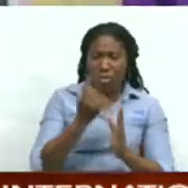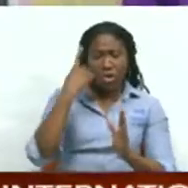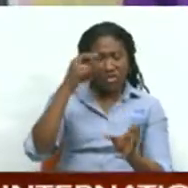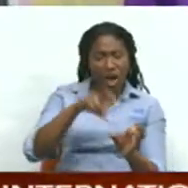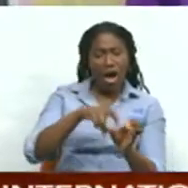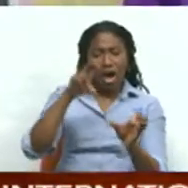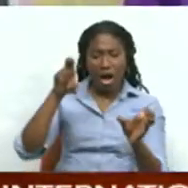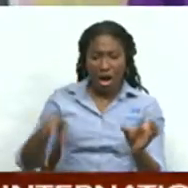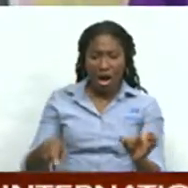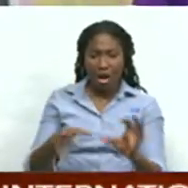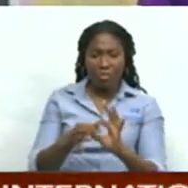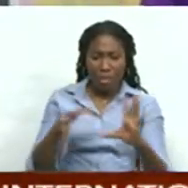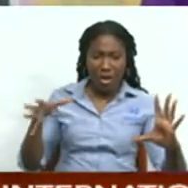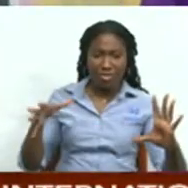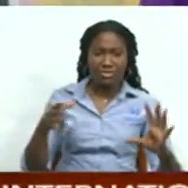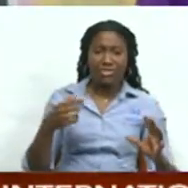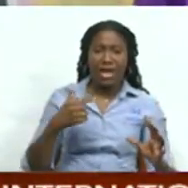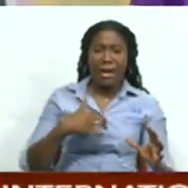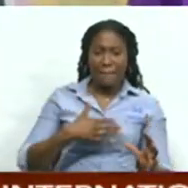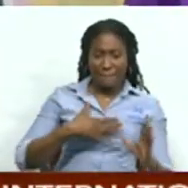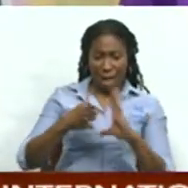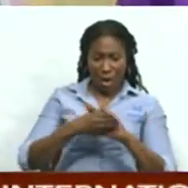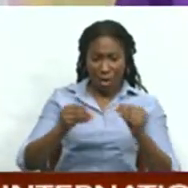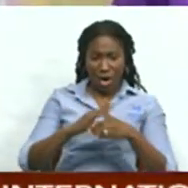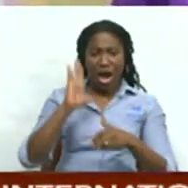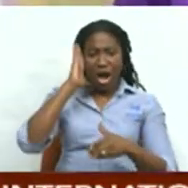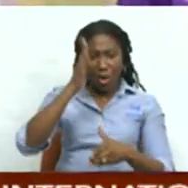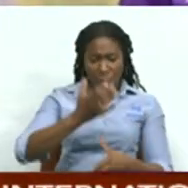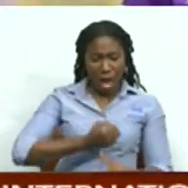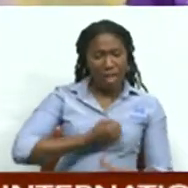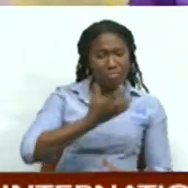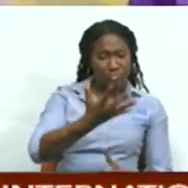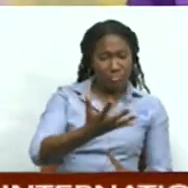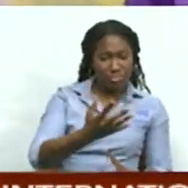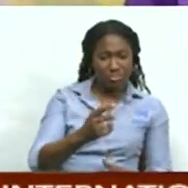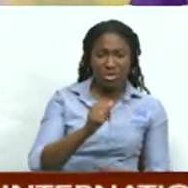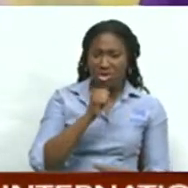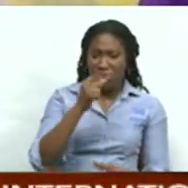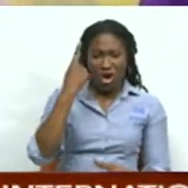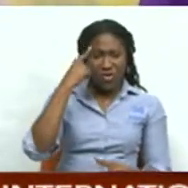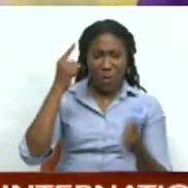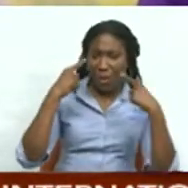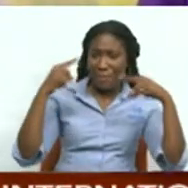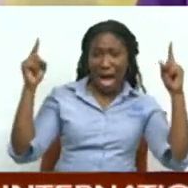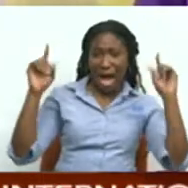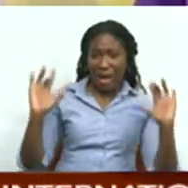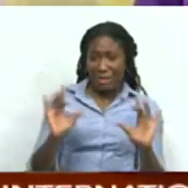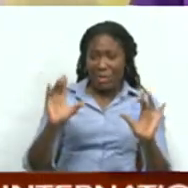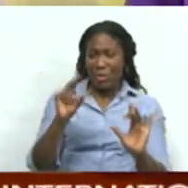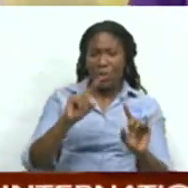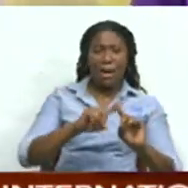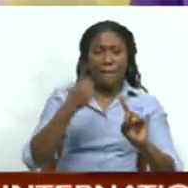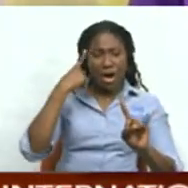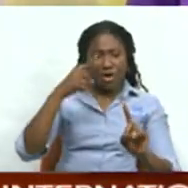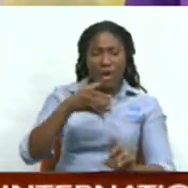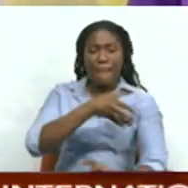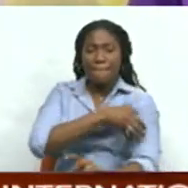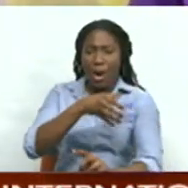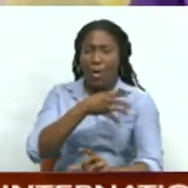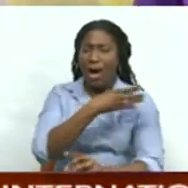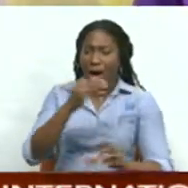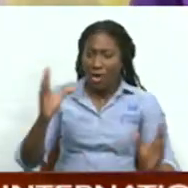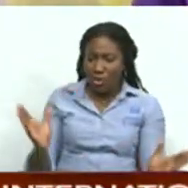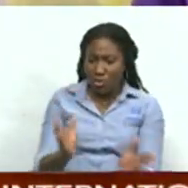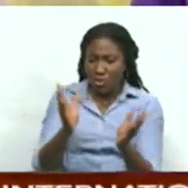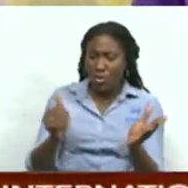share my story, like I said, not for fame or for fortune, but to empower and to motivate and encourage